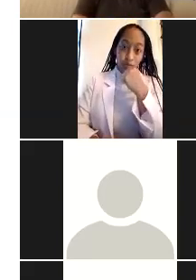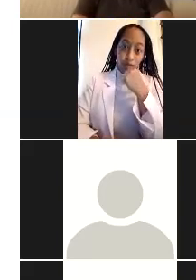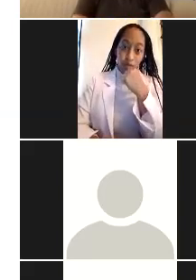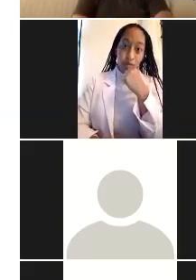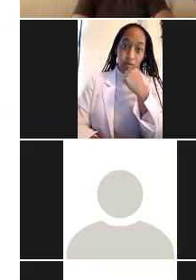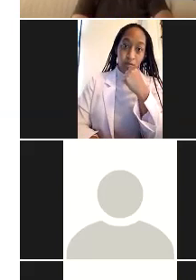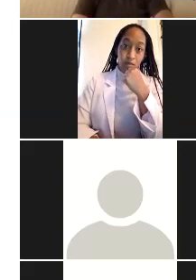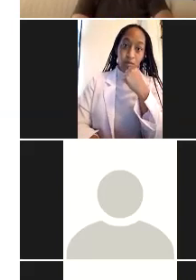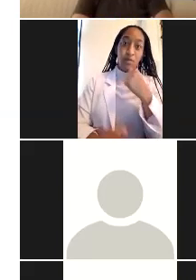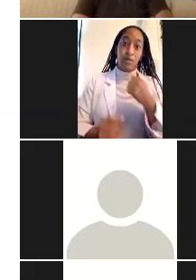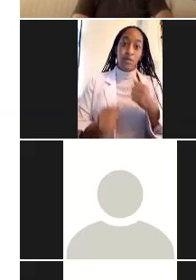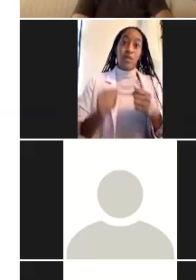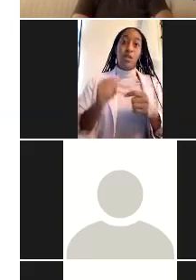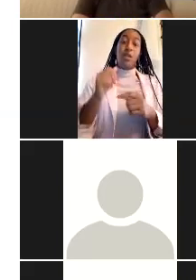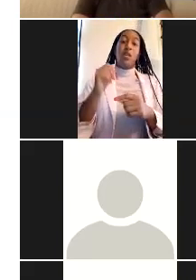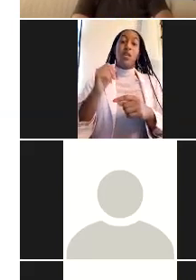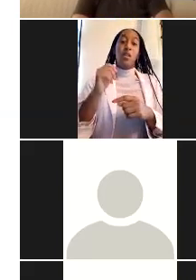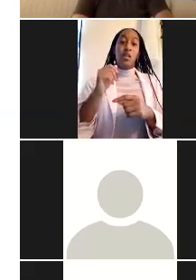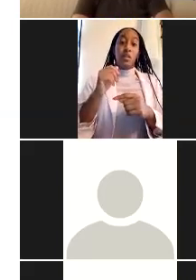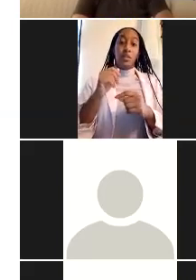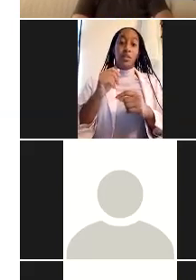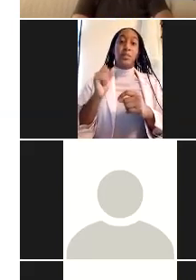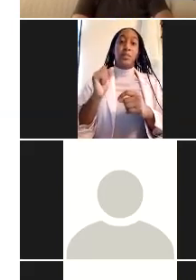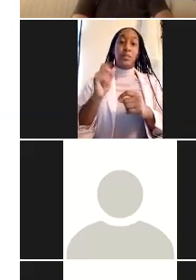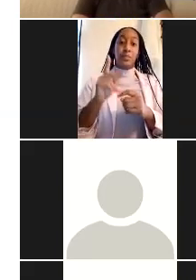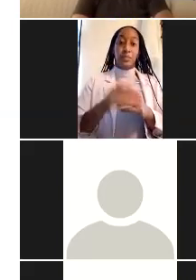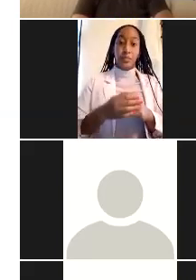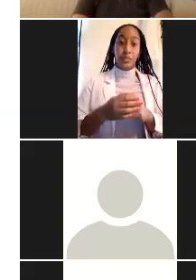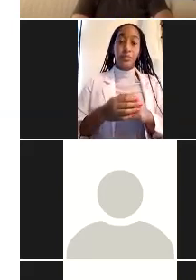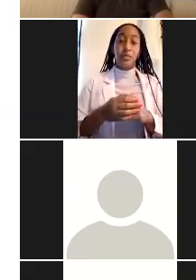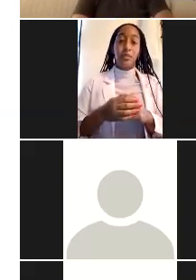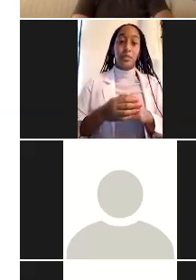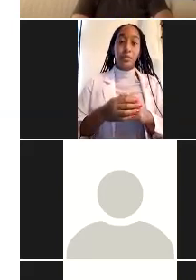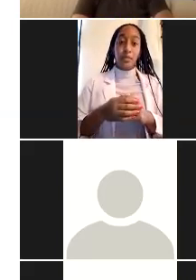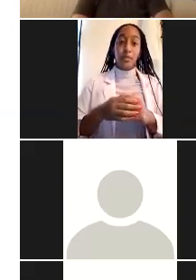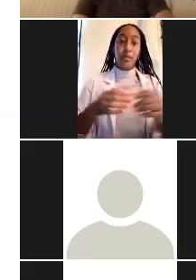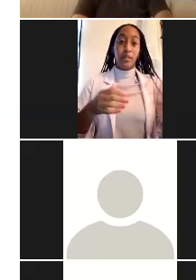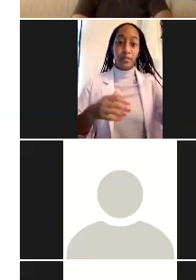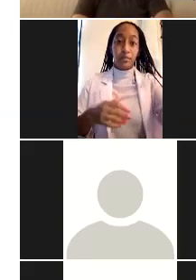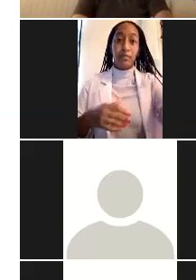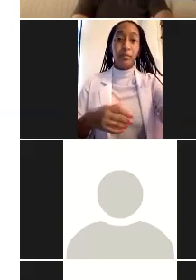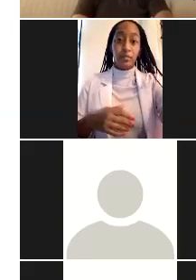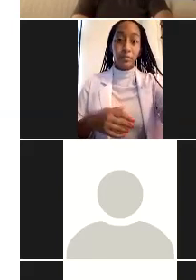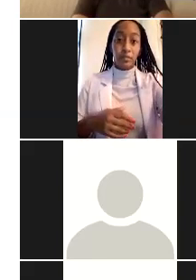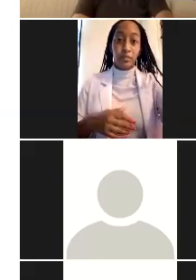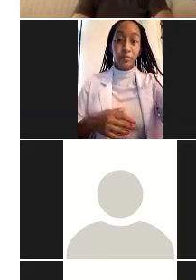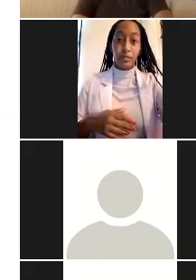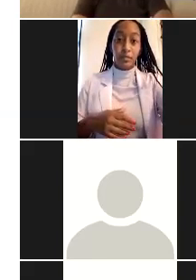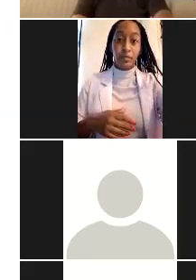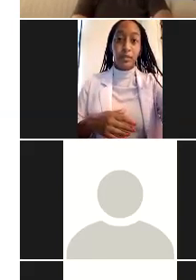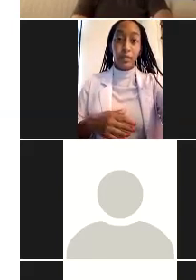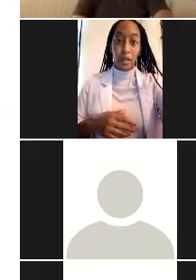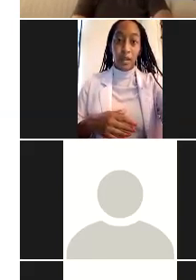for credit in this, towards your grade, I have posted under useful links the solutions to